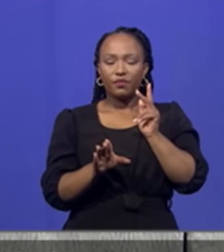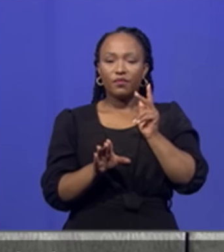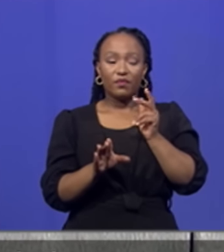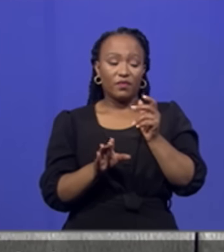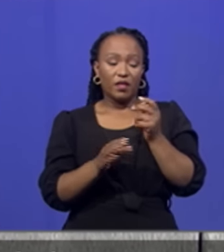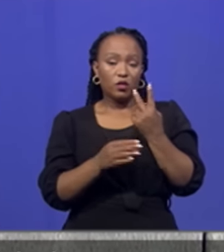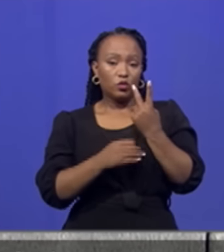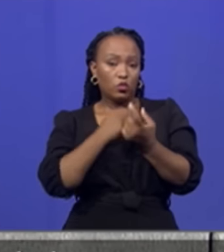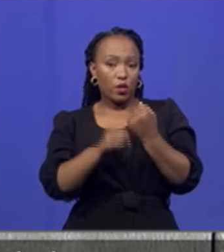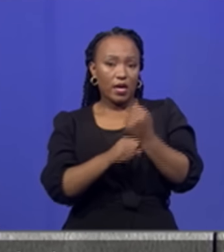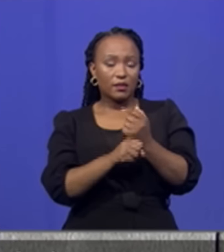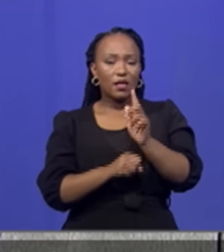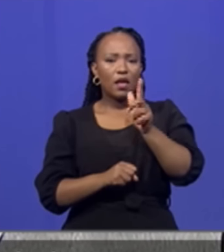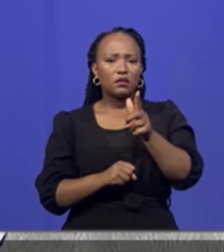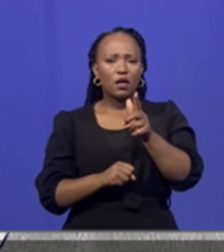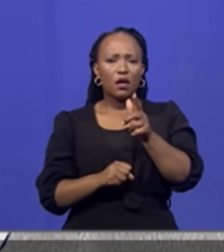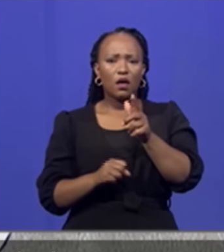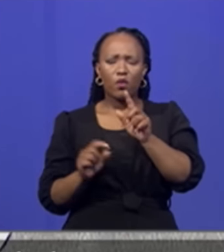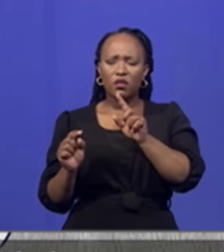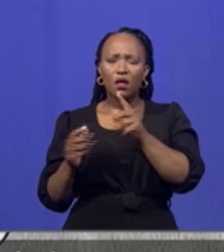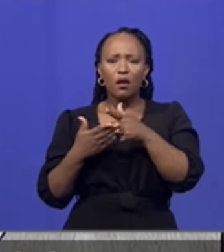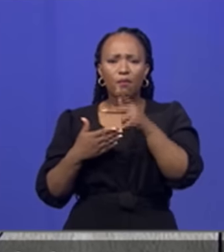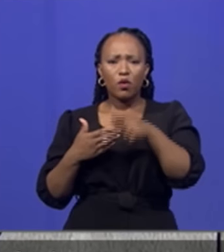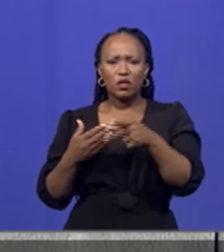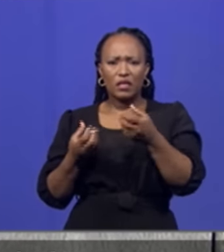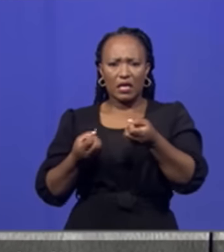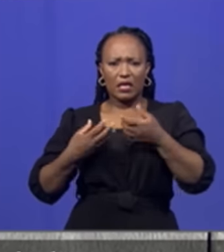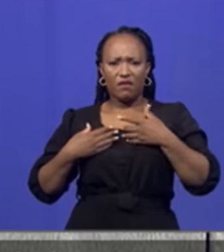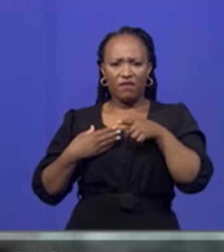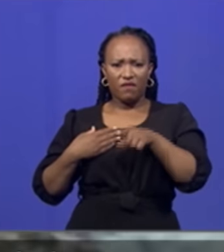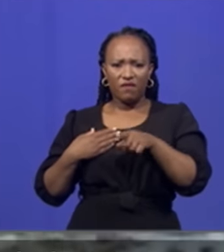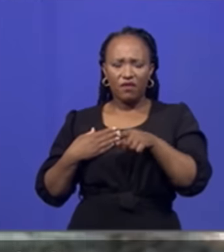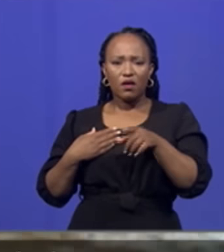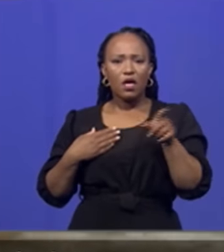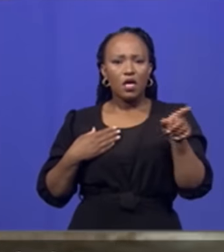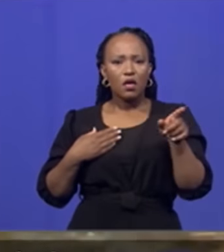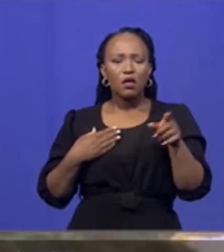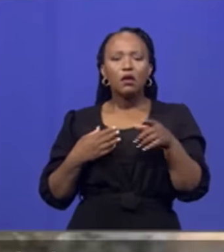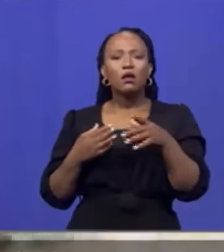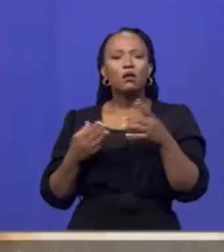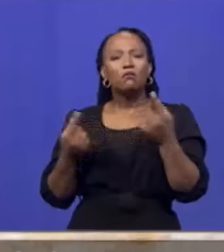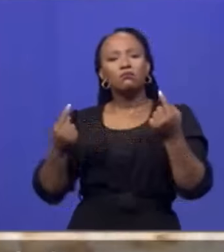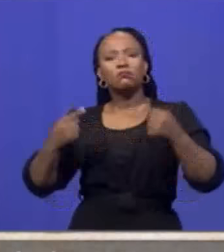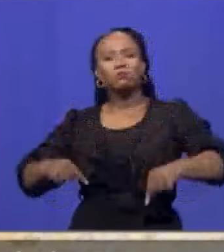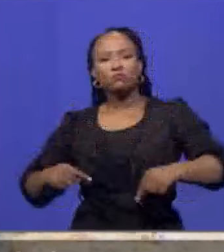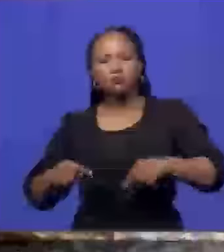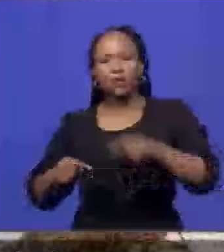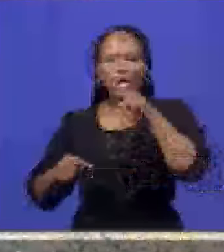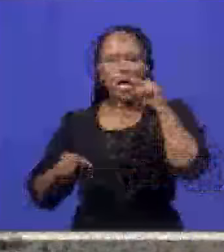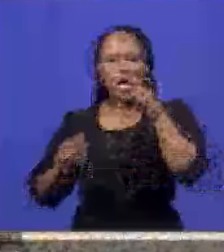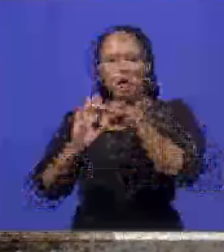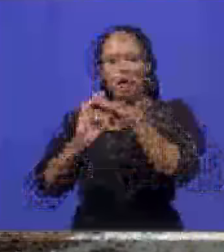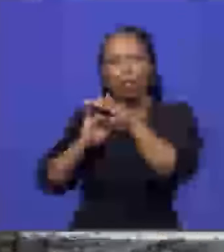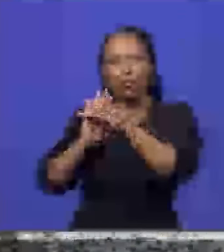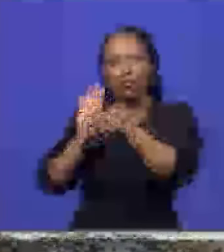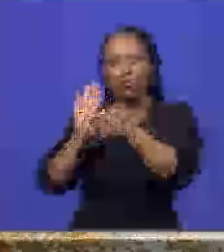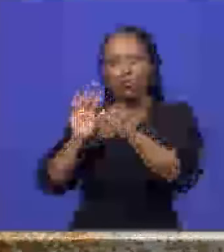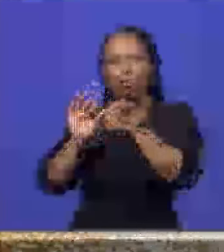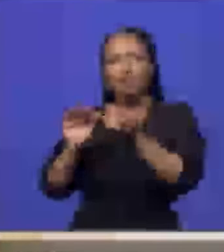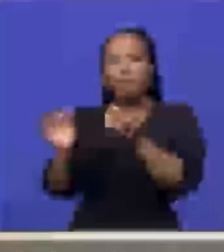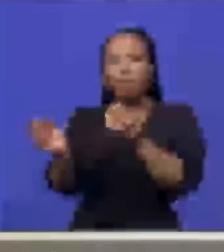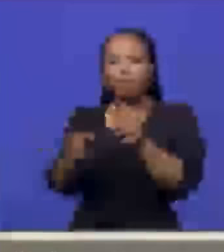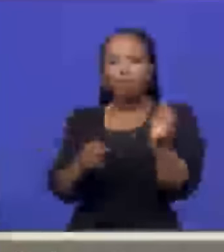years down the line ge ba etla go tla gore fa project e o nyarela a swere list a bontšha gore o tšo hira batho mo re sa tseba